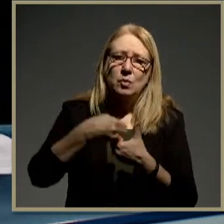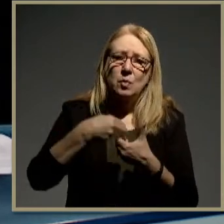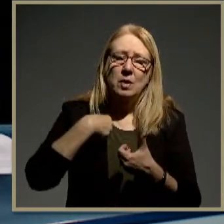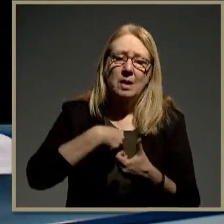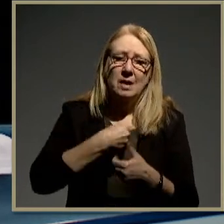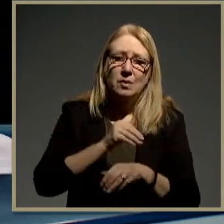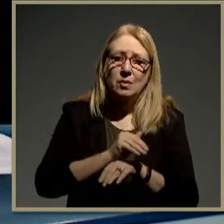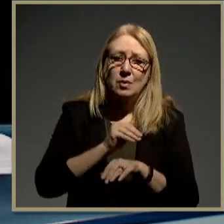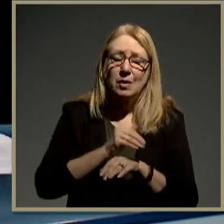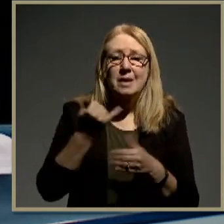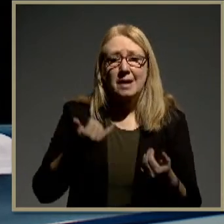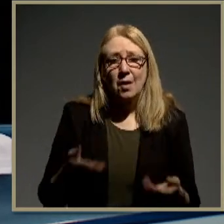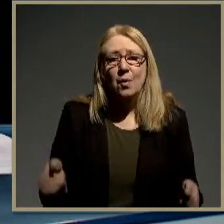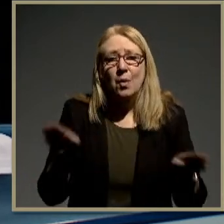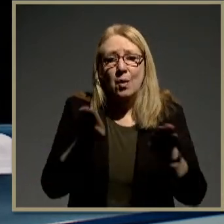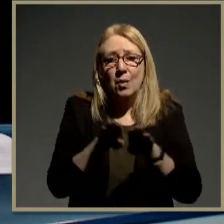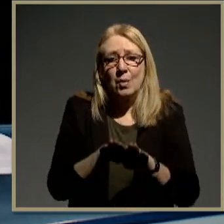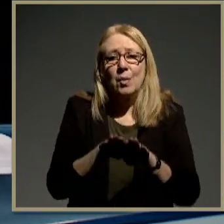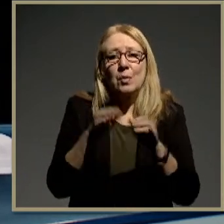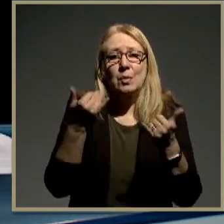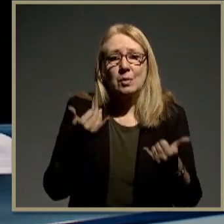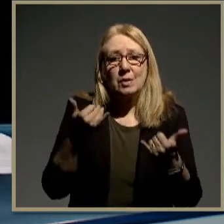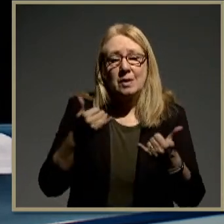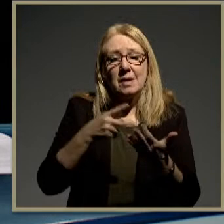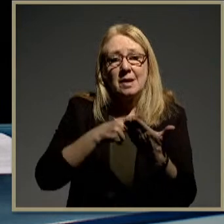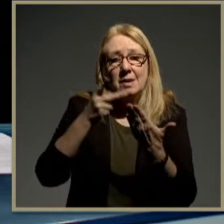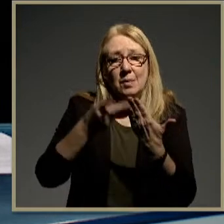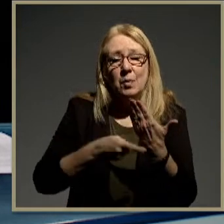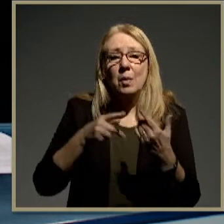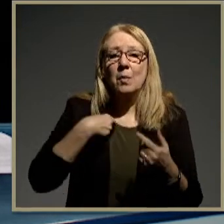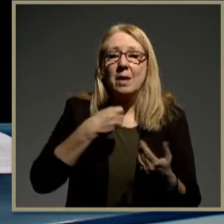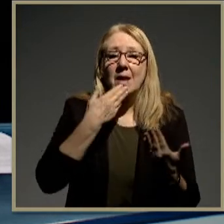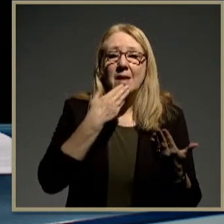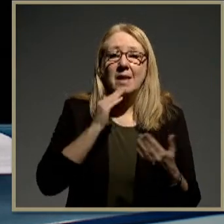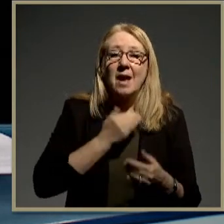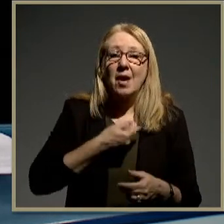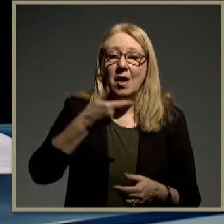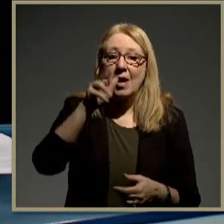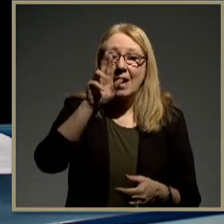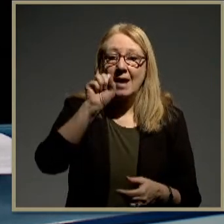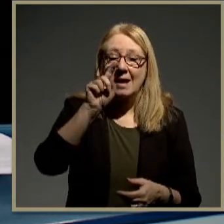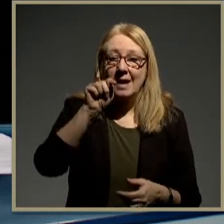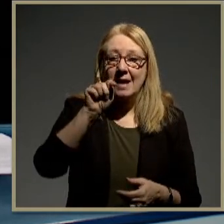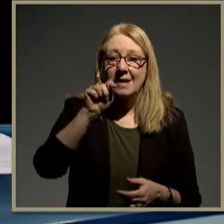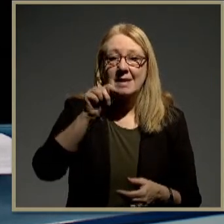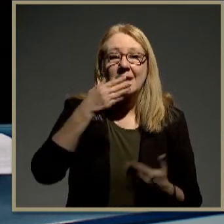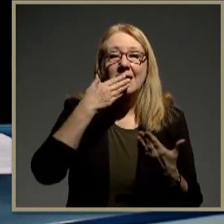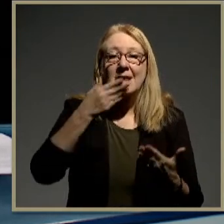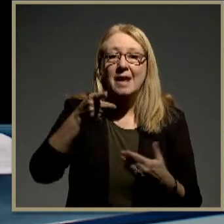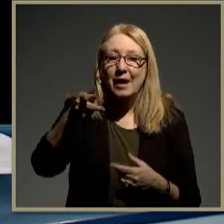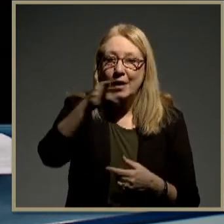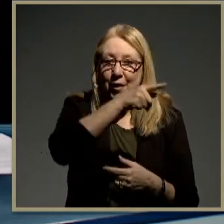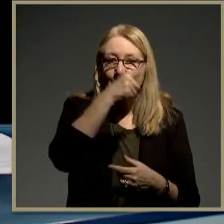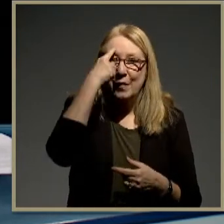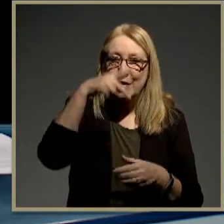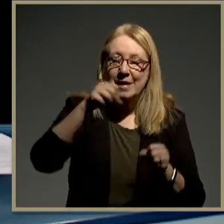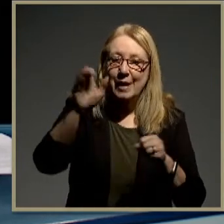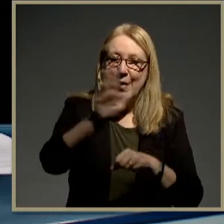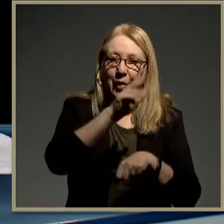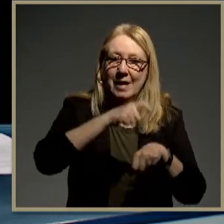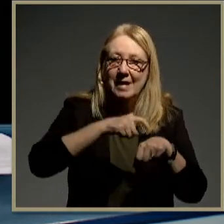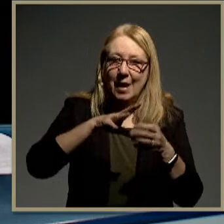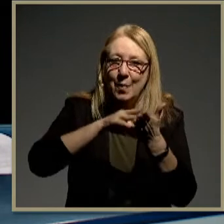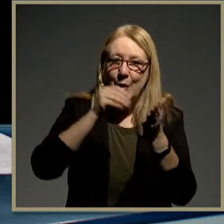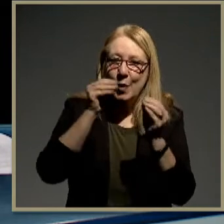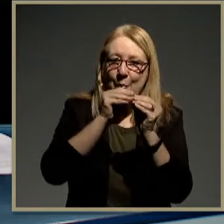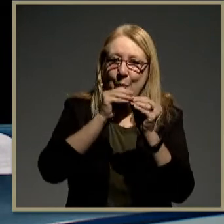That brings us to the close of tonight's program. I want to again thank our guests and thank you for taking the time to learn